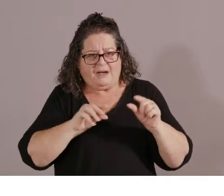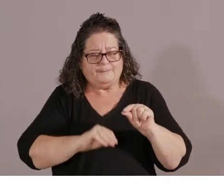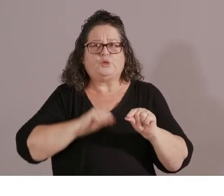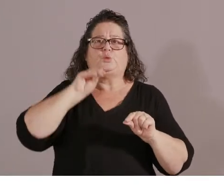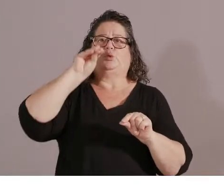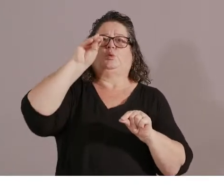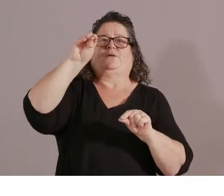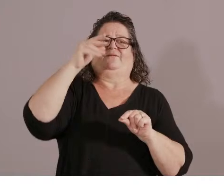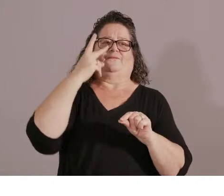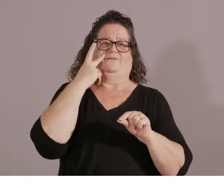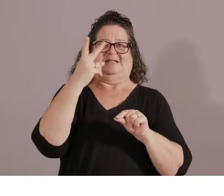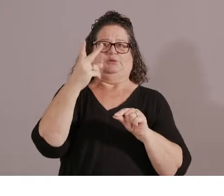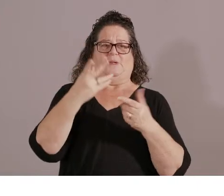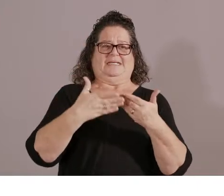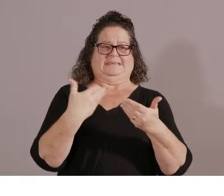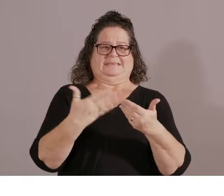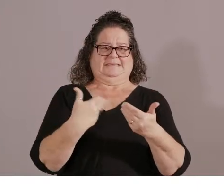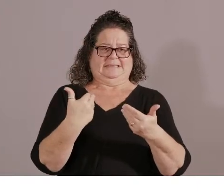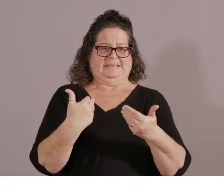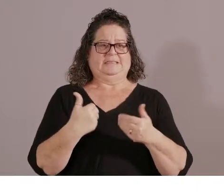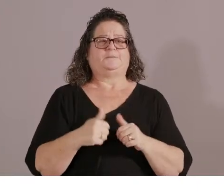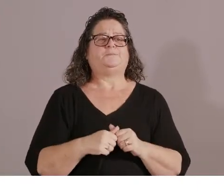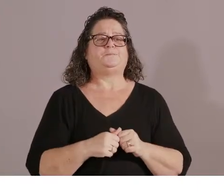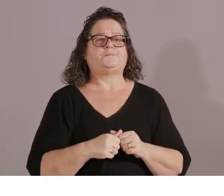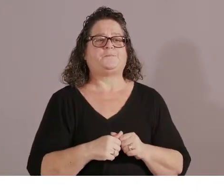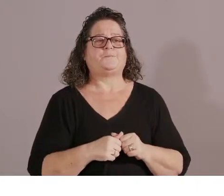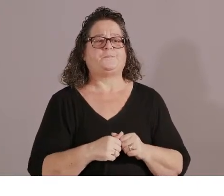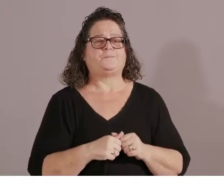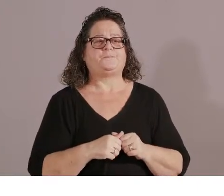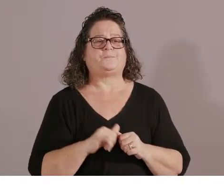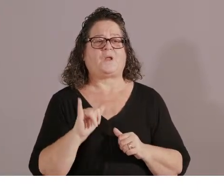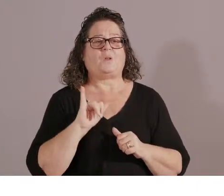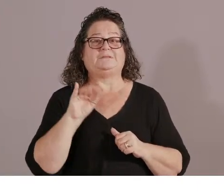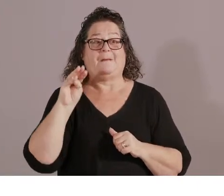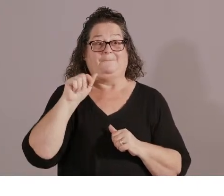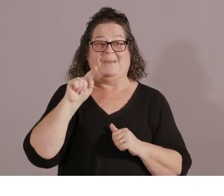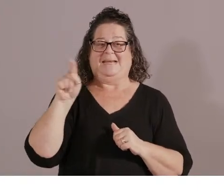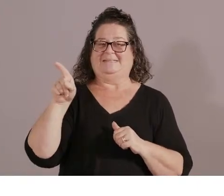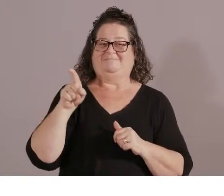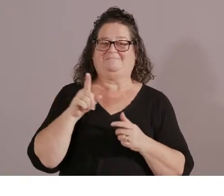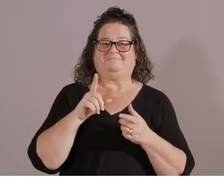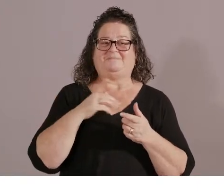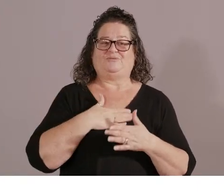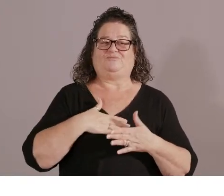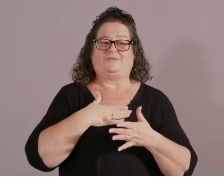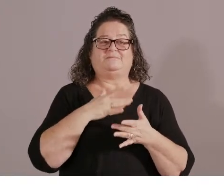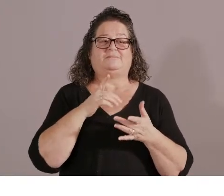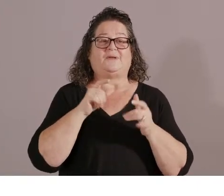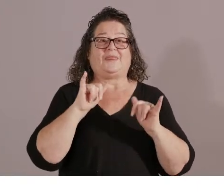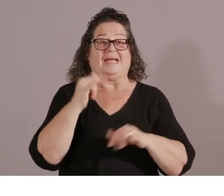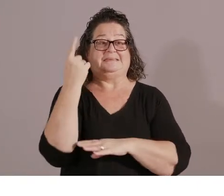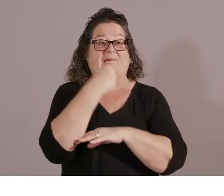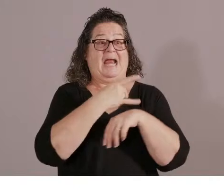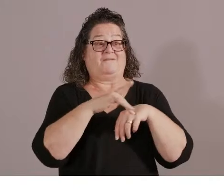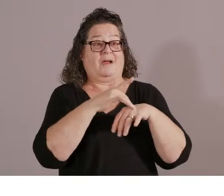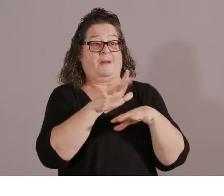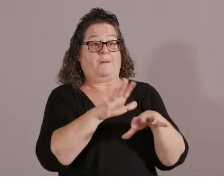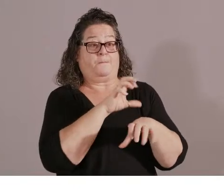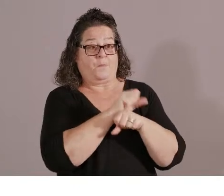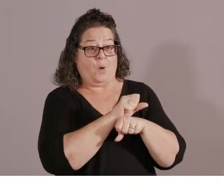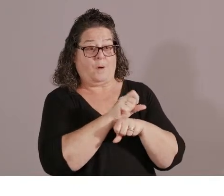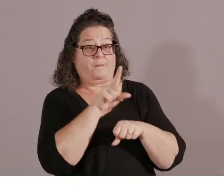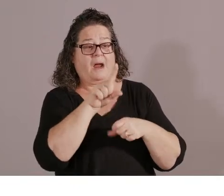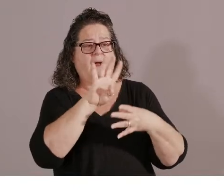Matt, you might appreciate this one, so days with available appointments will be identified on the calendar. So days that